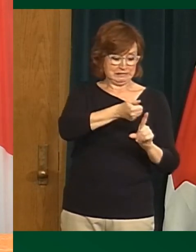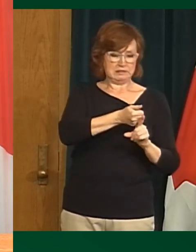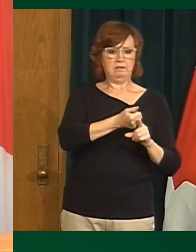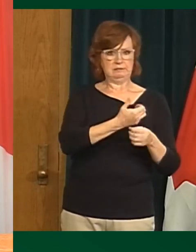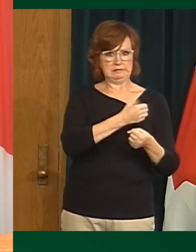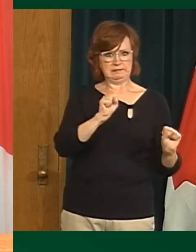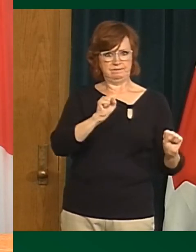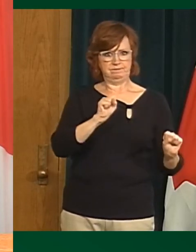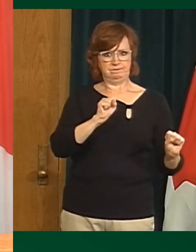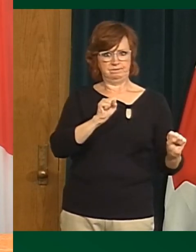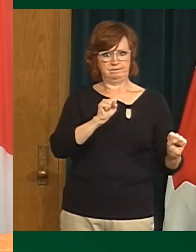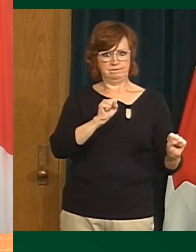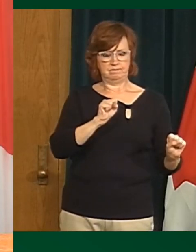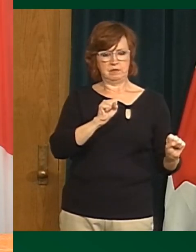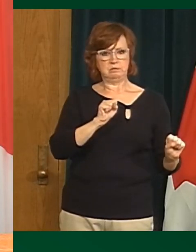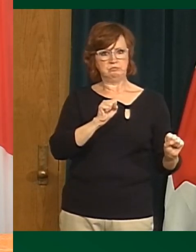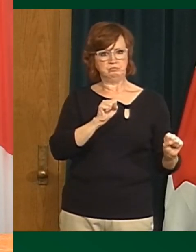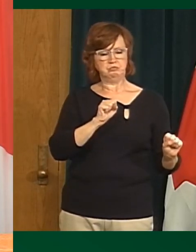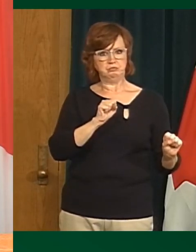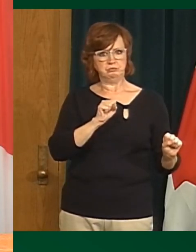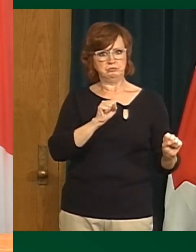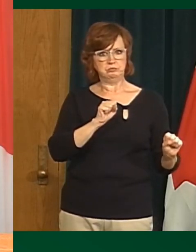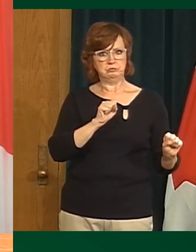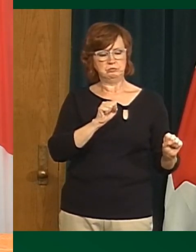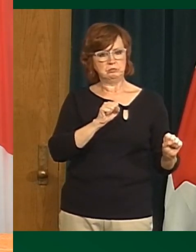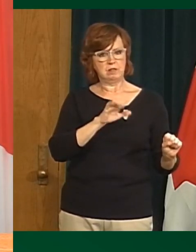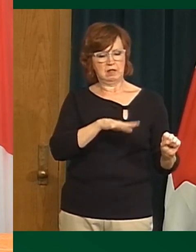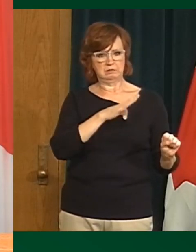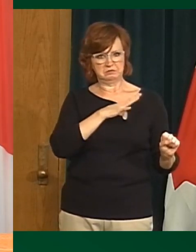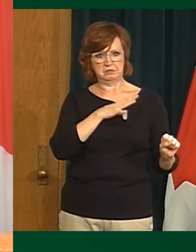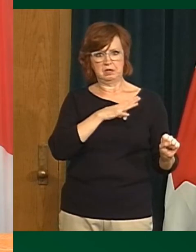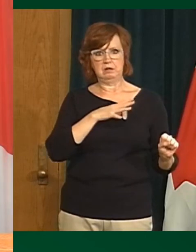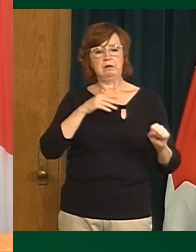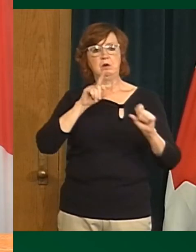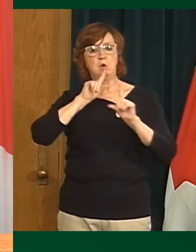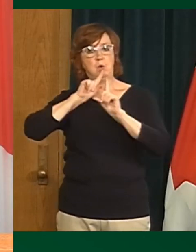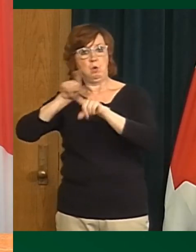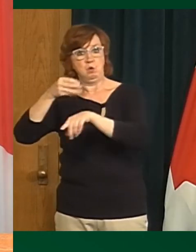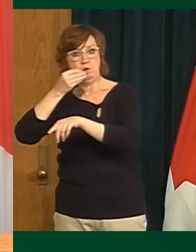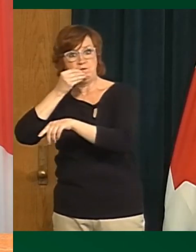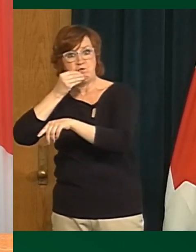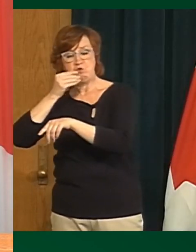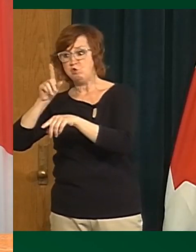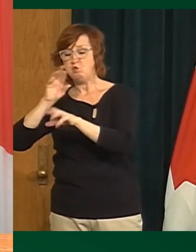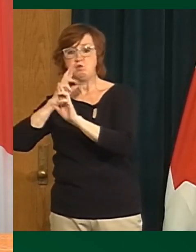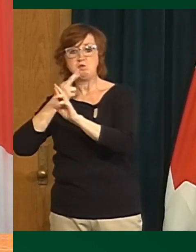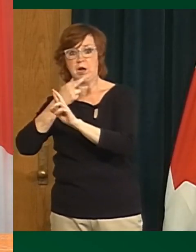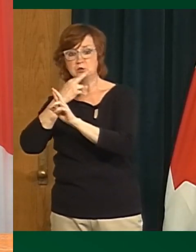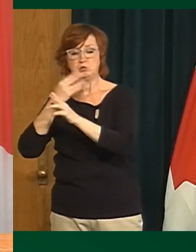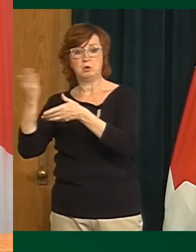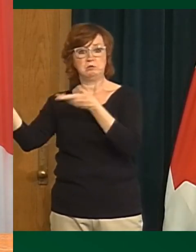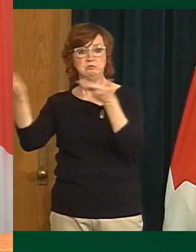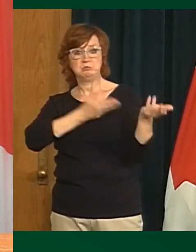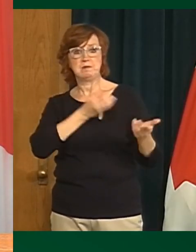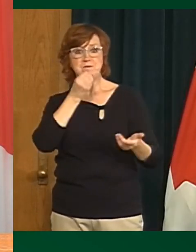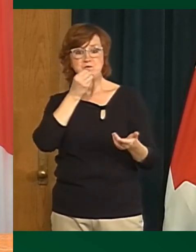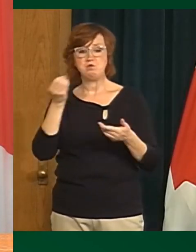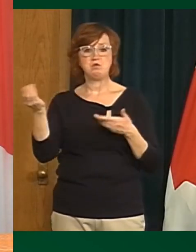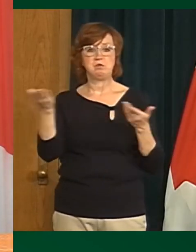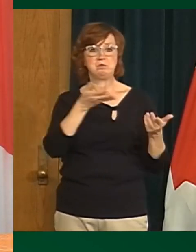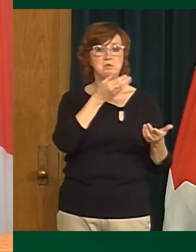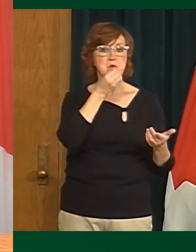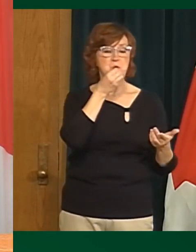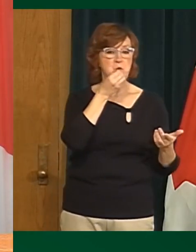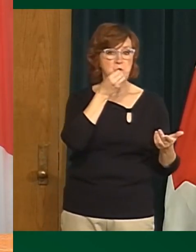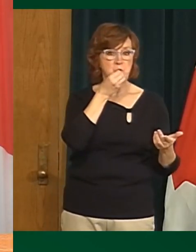example, from people actually accessing food from restaurants and takeout. So I think that's the good news. I